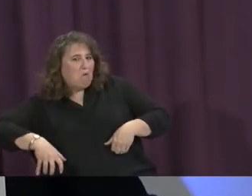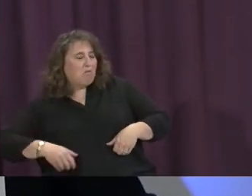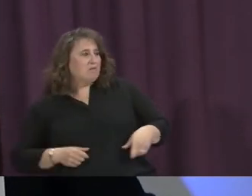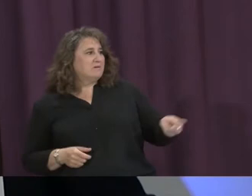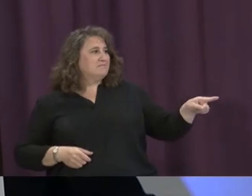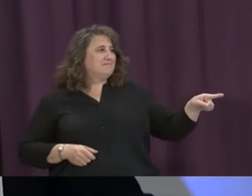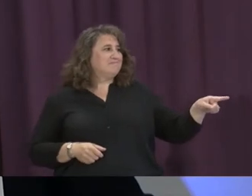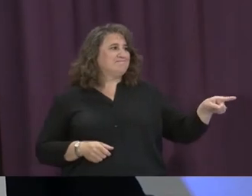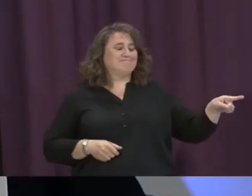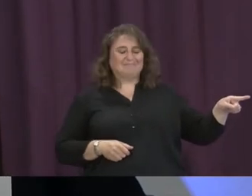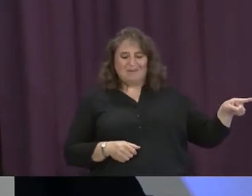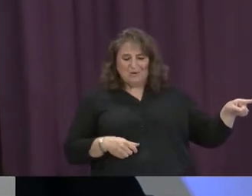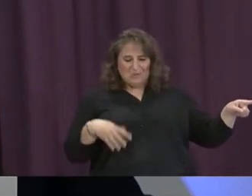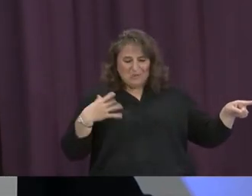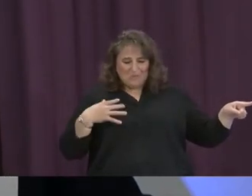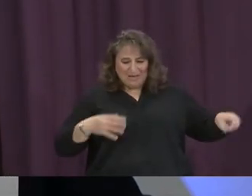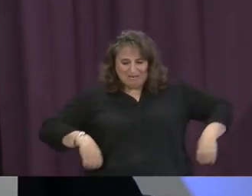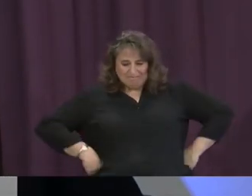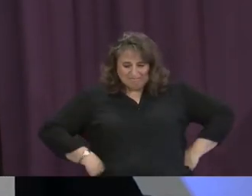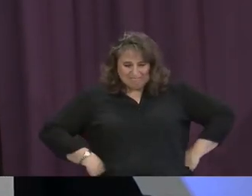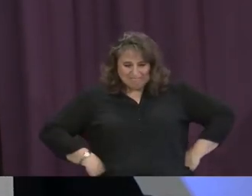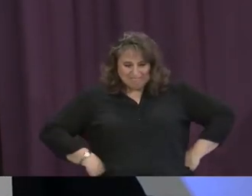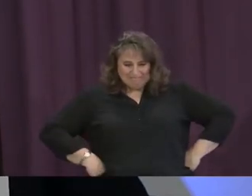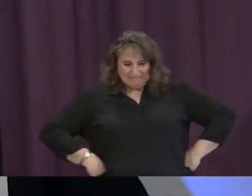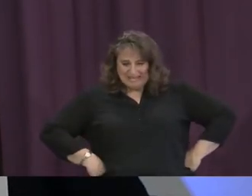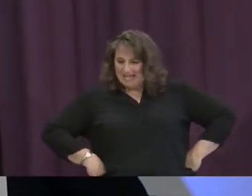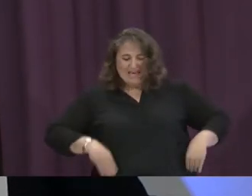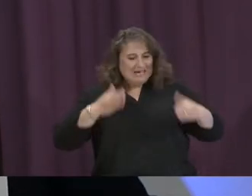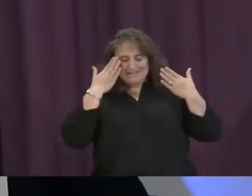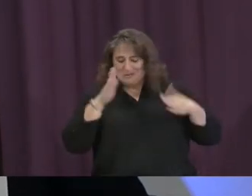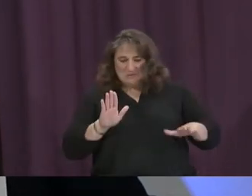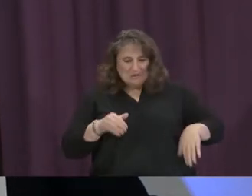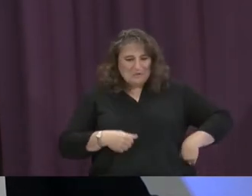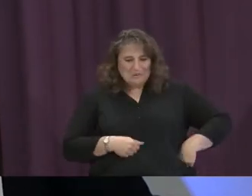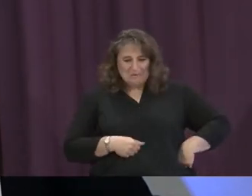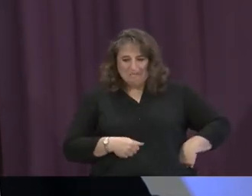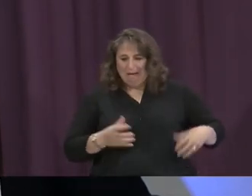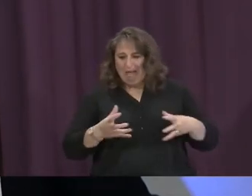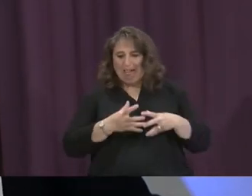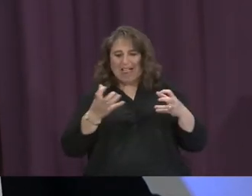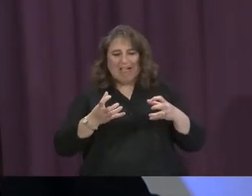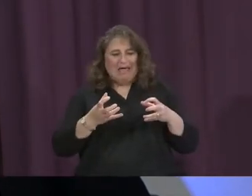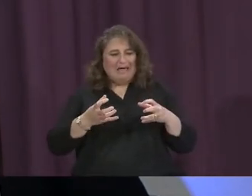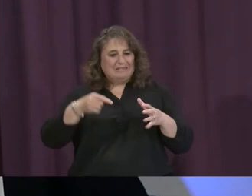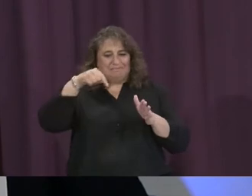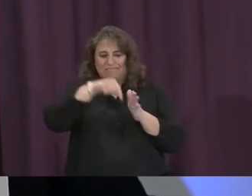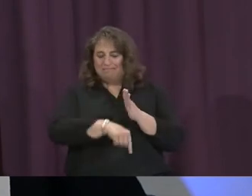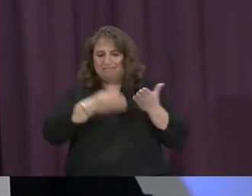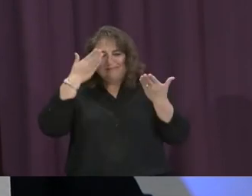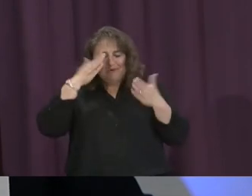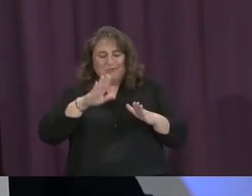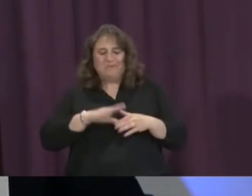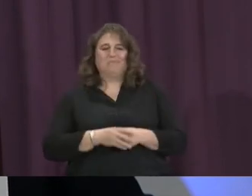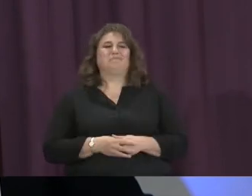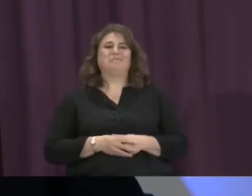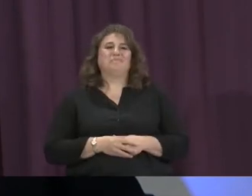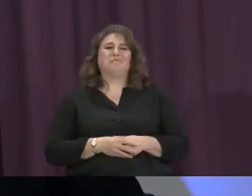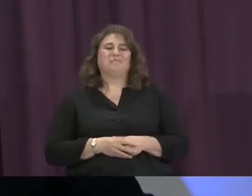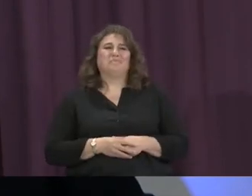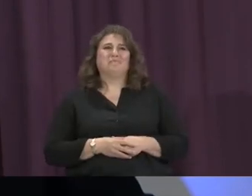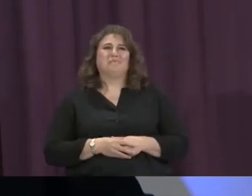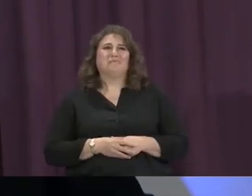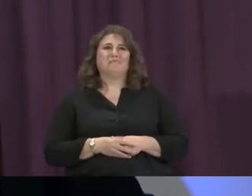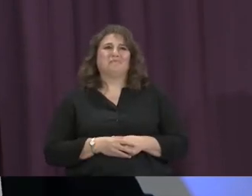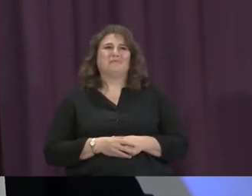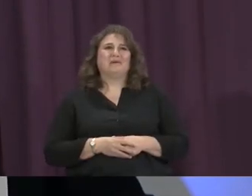you know what? Oh, this is so mixed because you just don't know. Mm-hmm. You know, coming from a, you know,